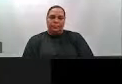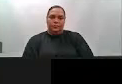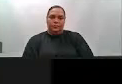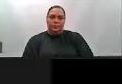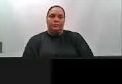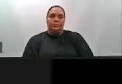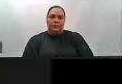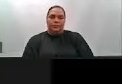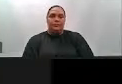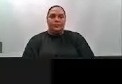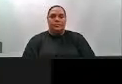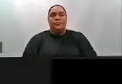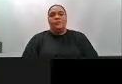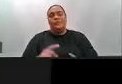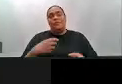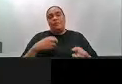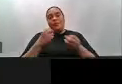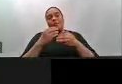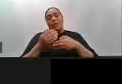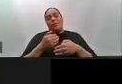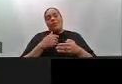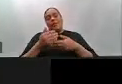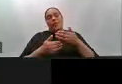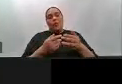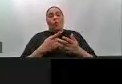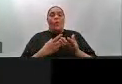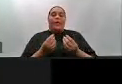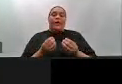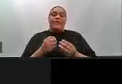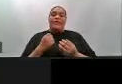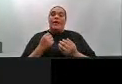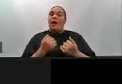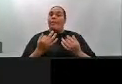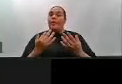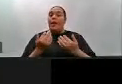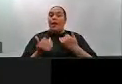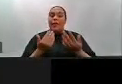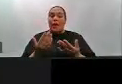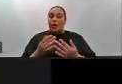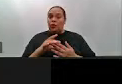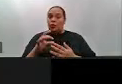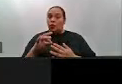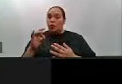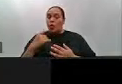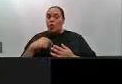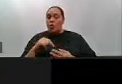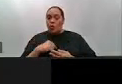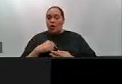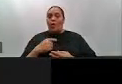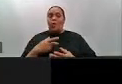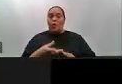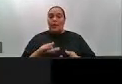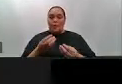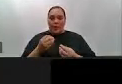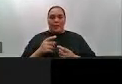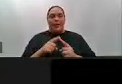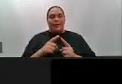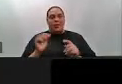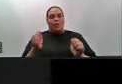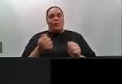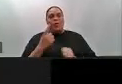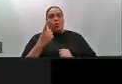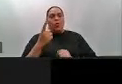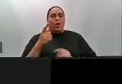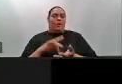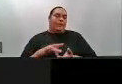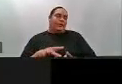Okay, as I was indicating, this process, given the number of applications or suitable applications that were received, aims to fill one